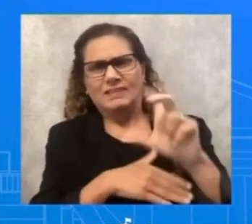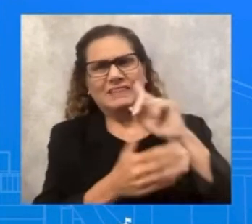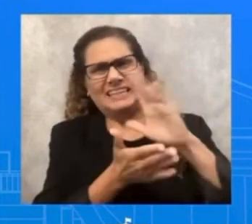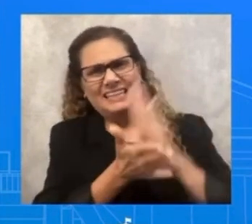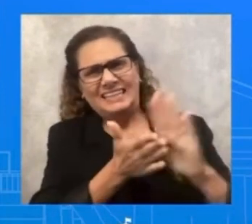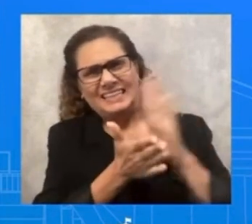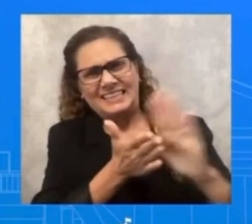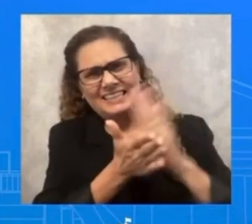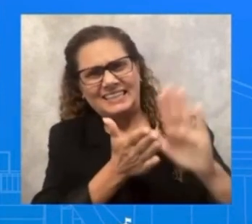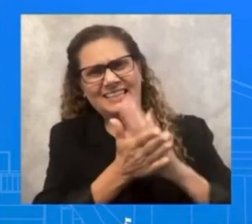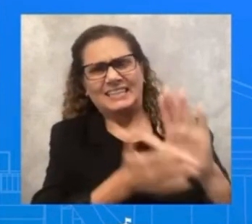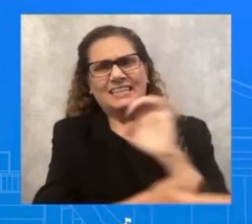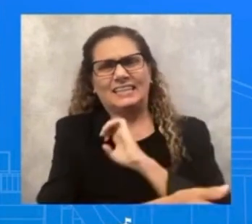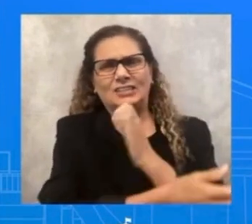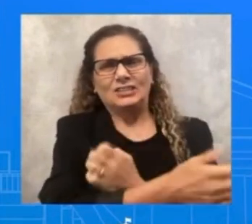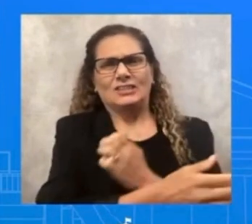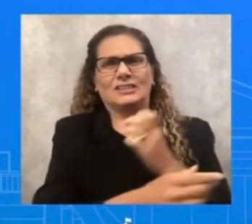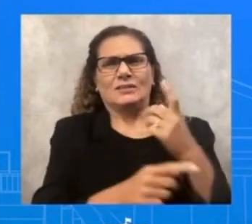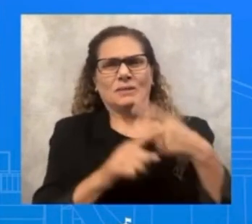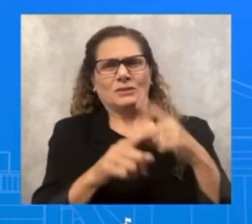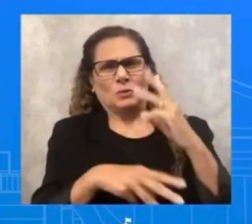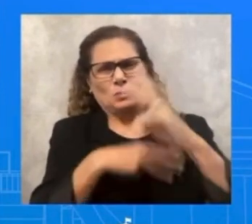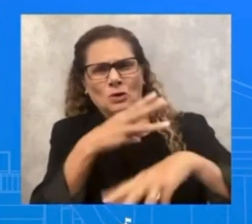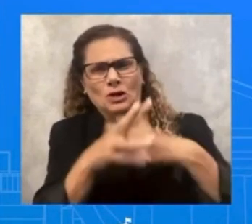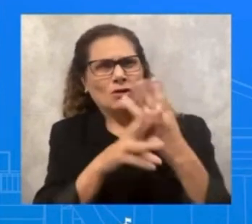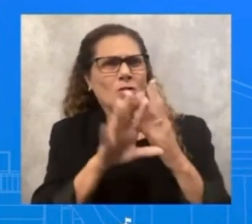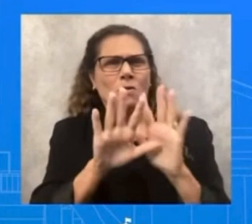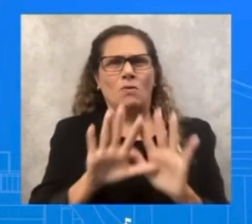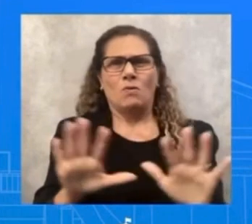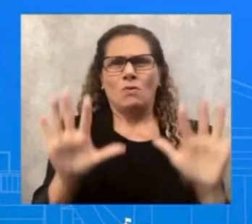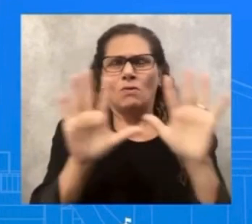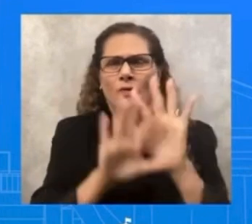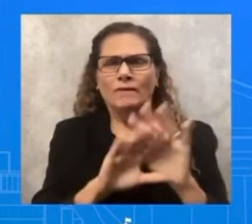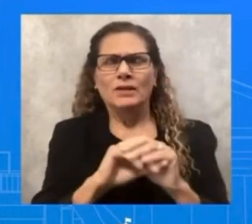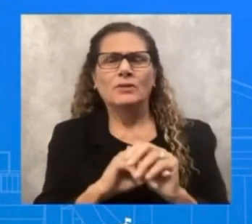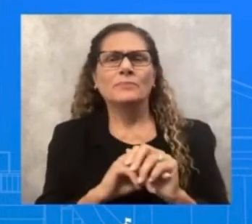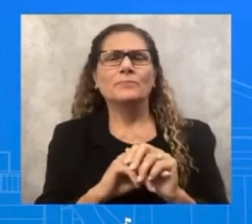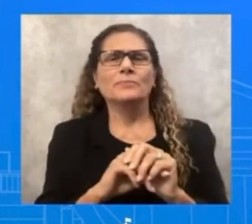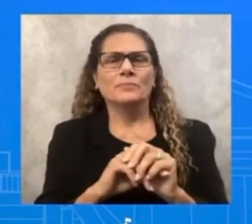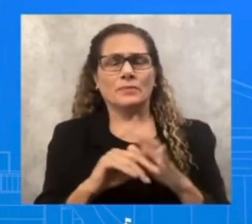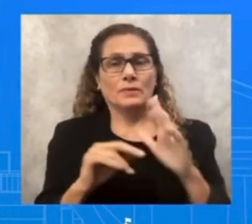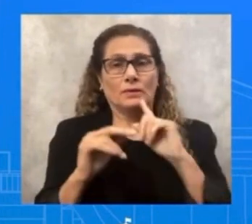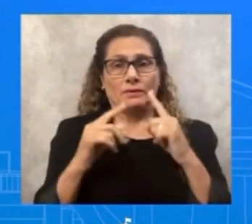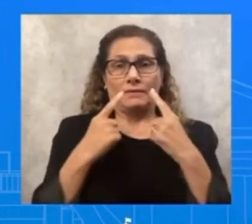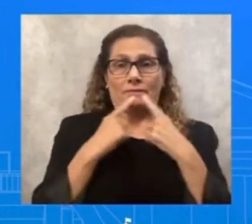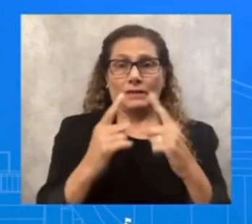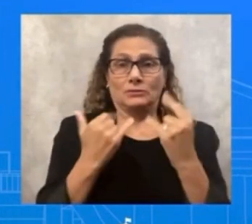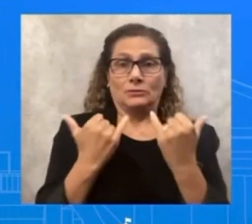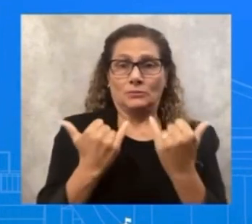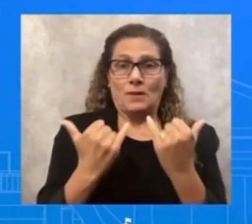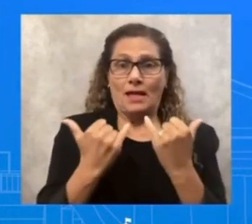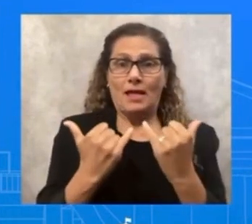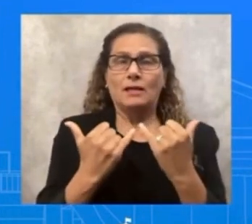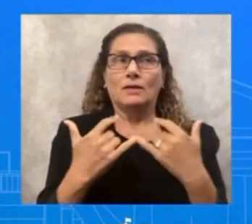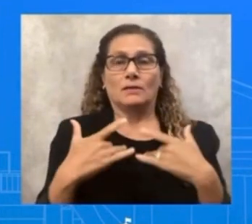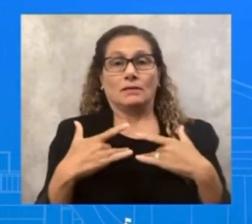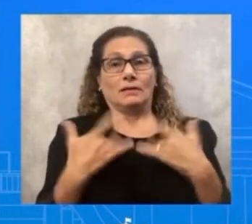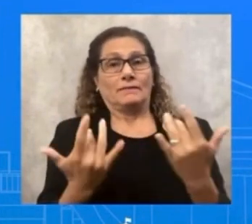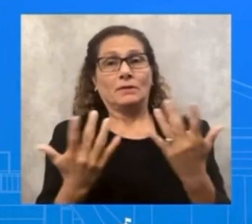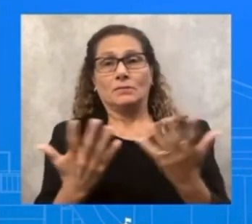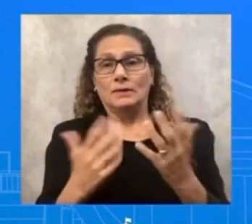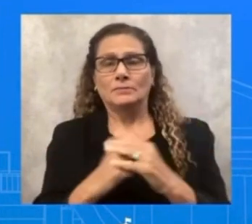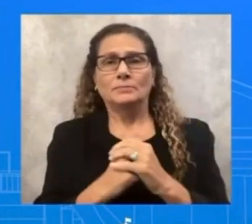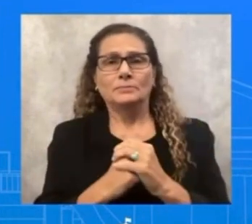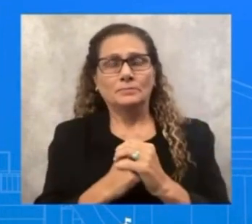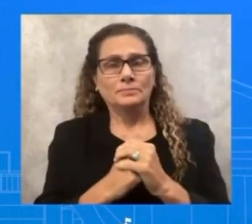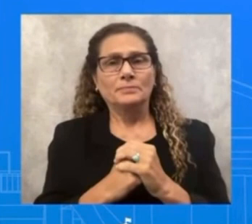of the world. But first, I want to acknowledge that today's event is coming during a time of heartbreak as the toll of